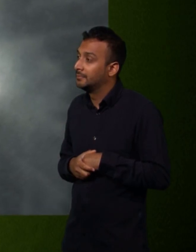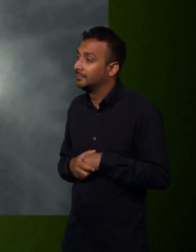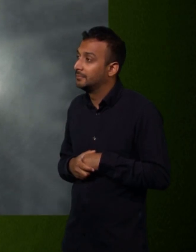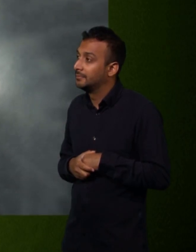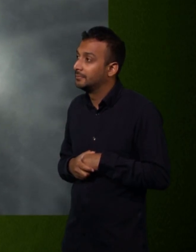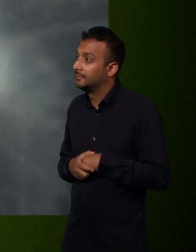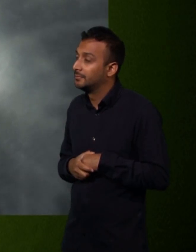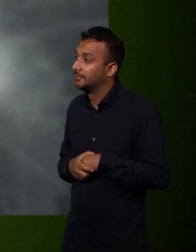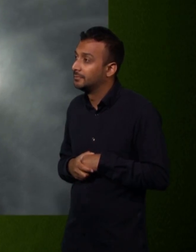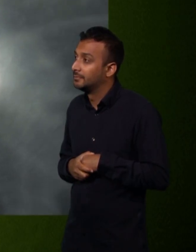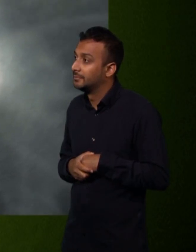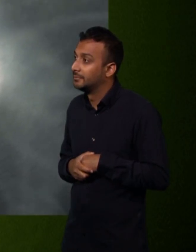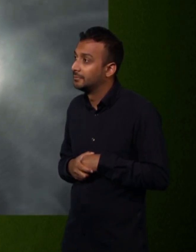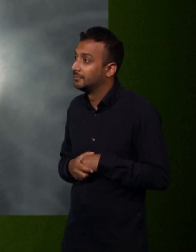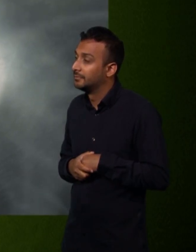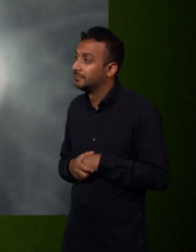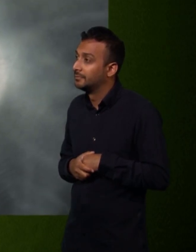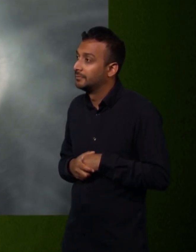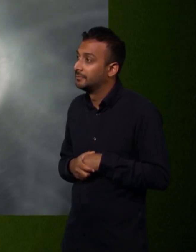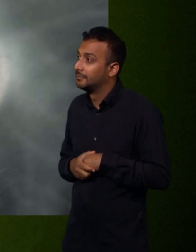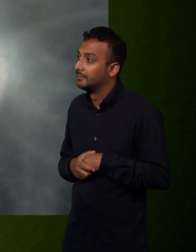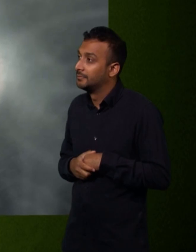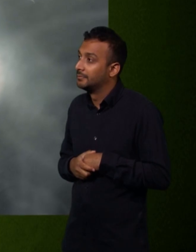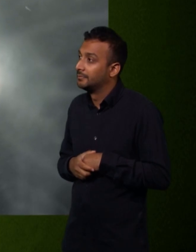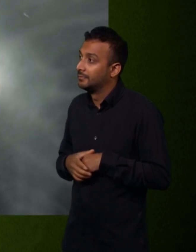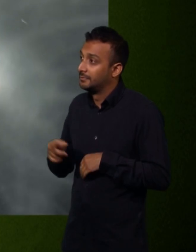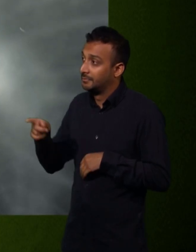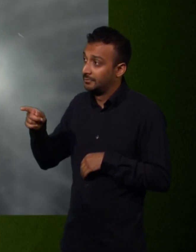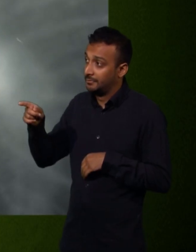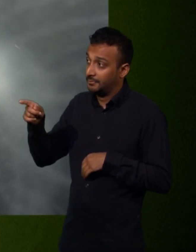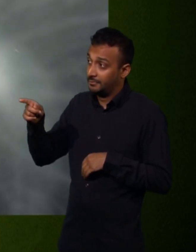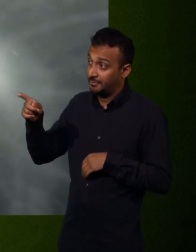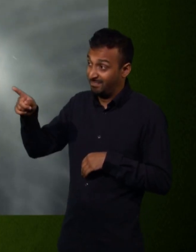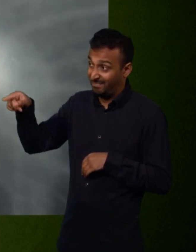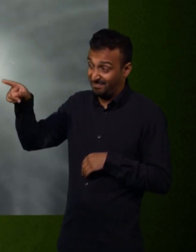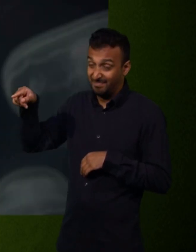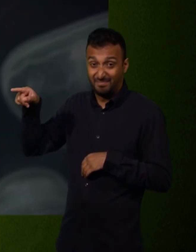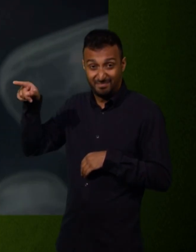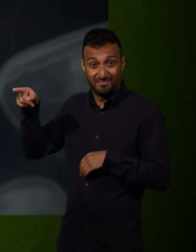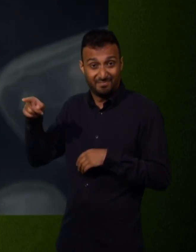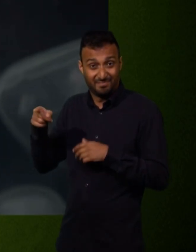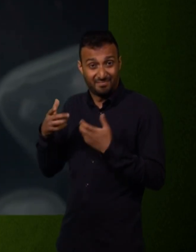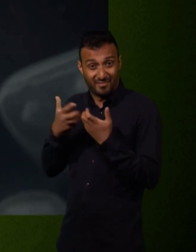The rings in the top of the bell are their reproductive organs.